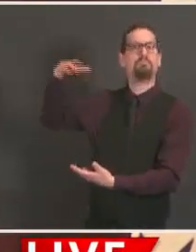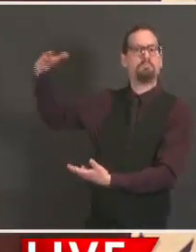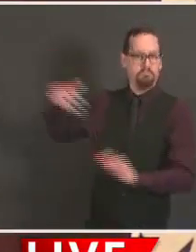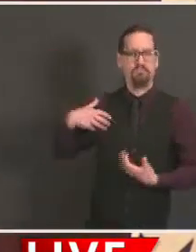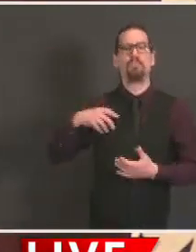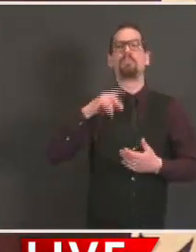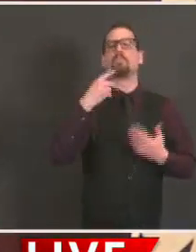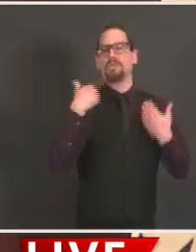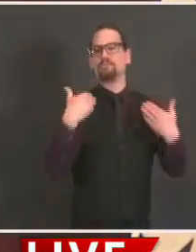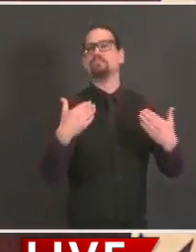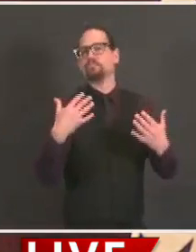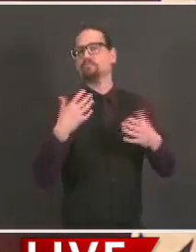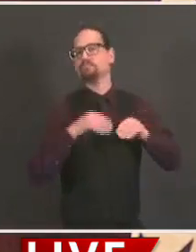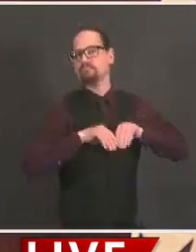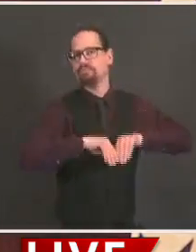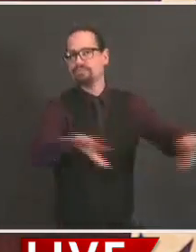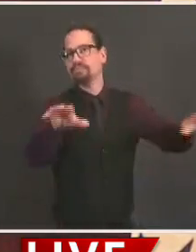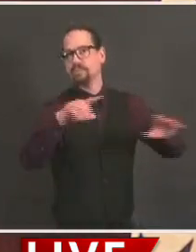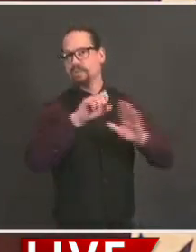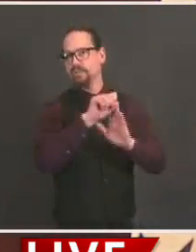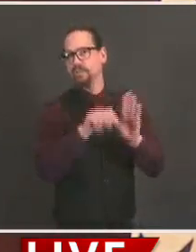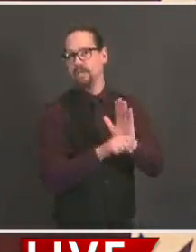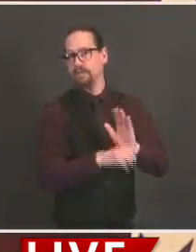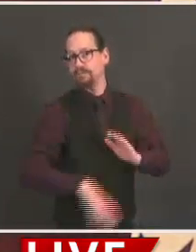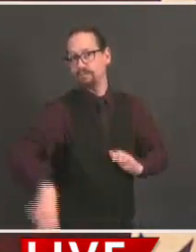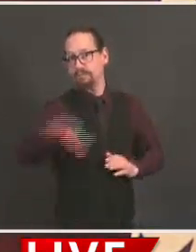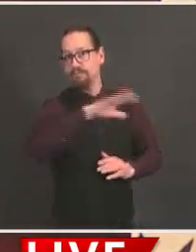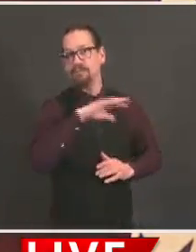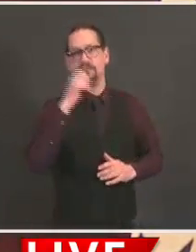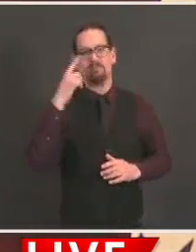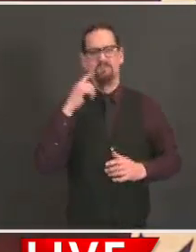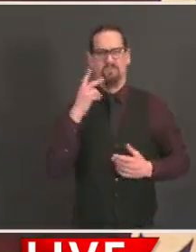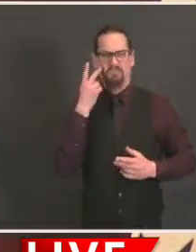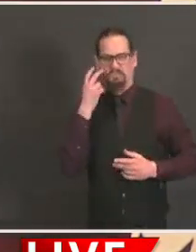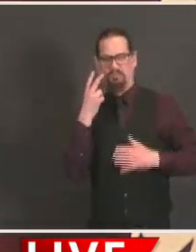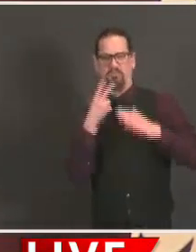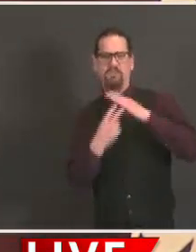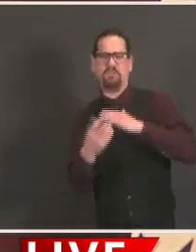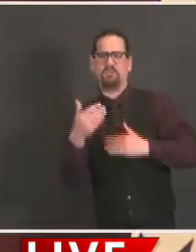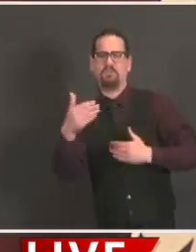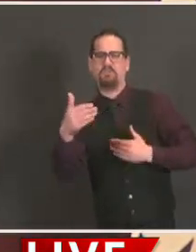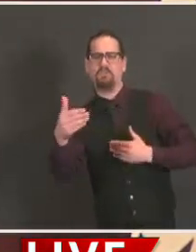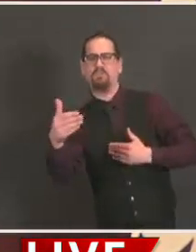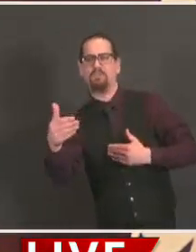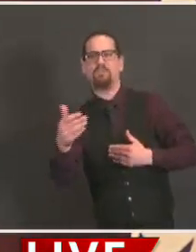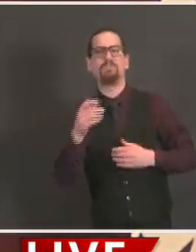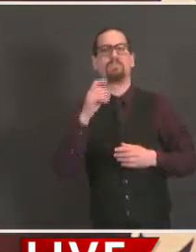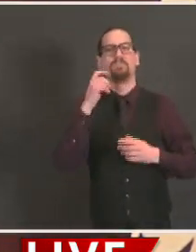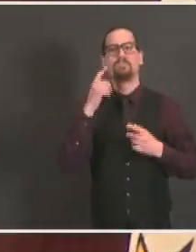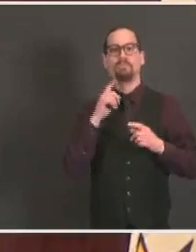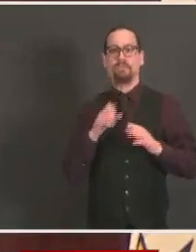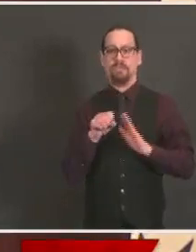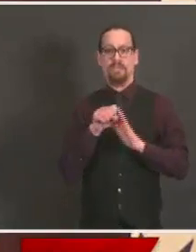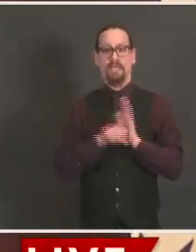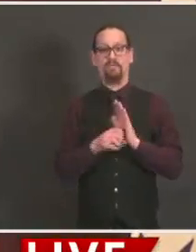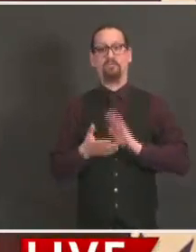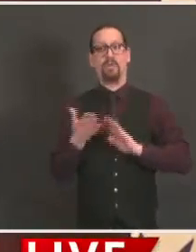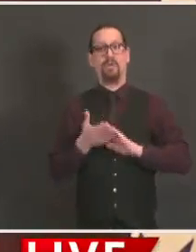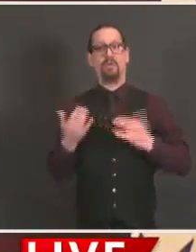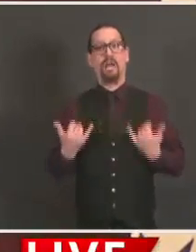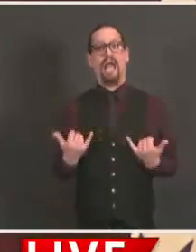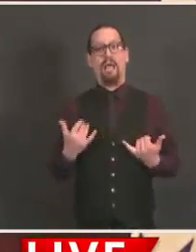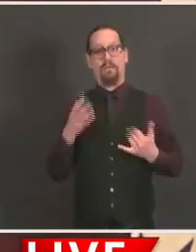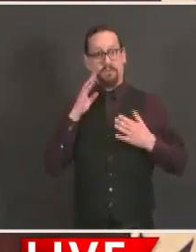We already have one or two that are up and running, but as we expand it for the public, we